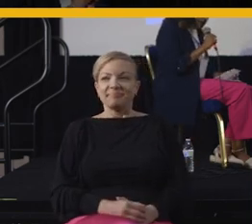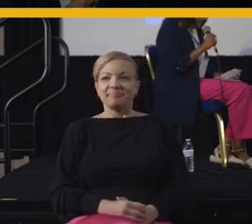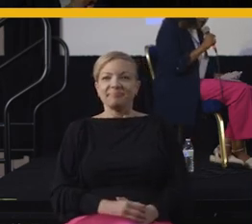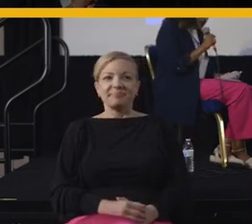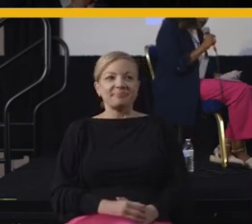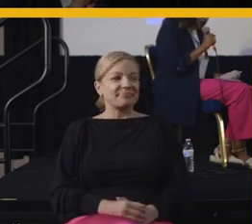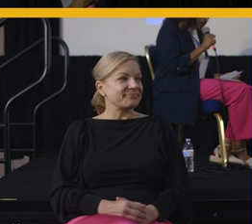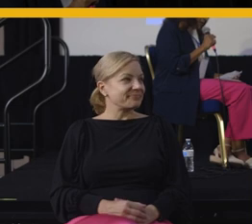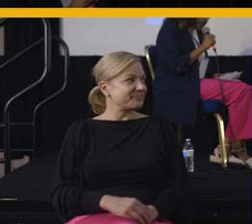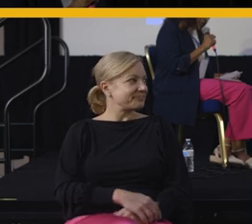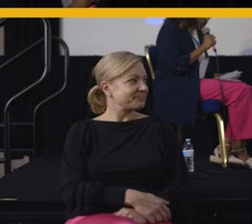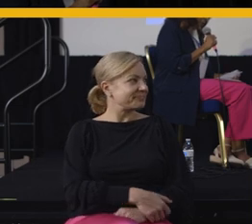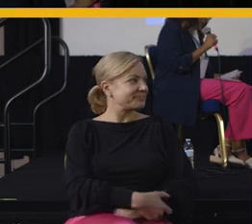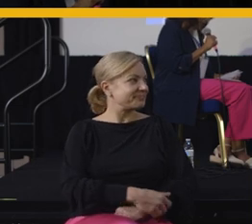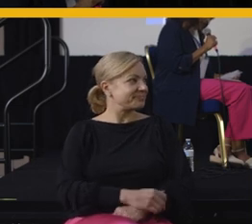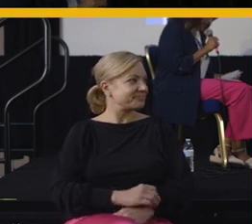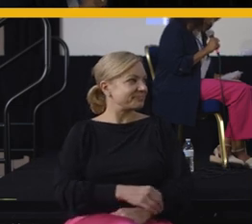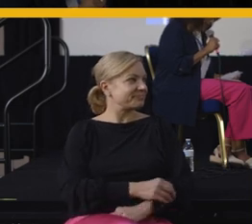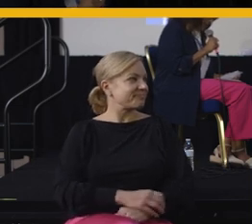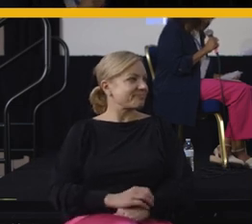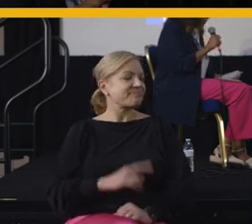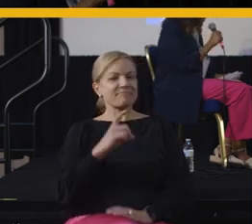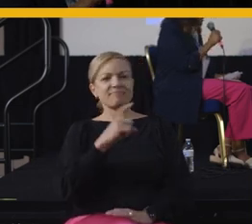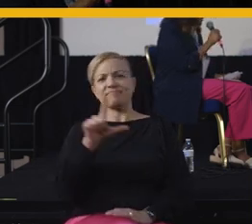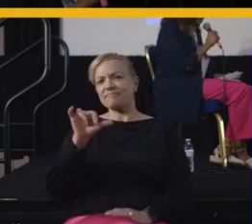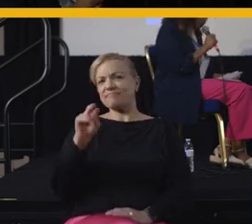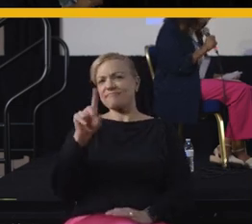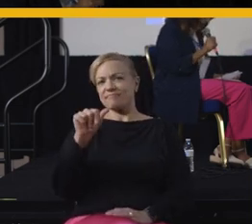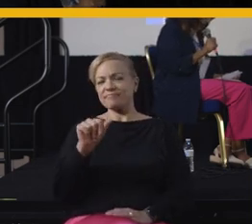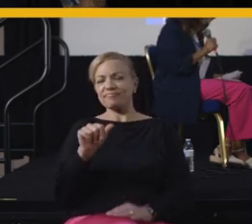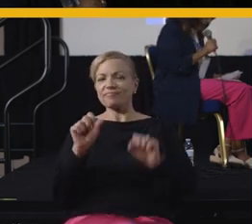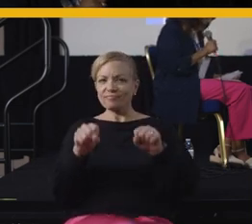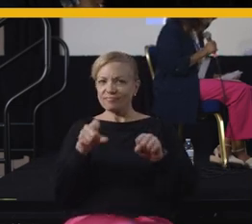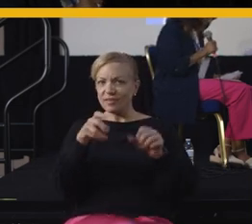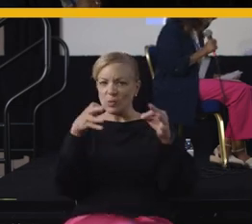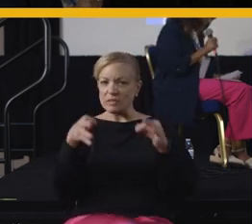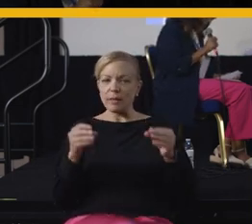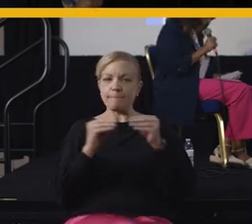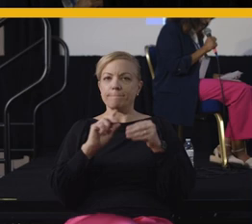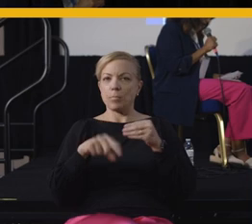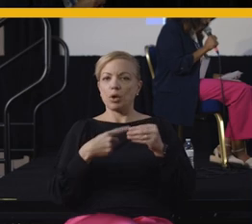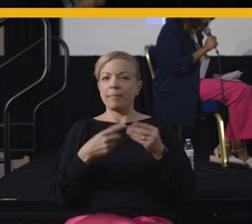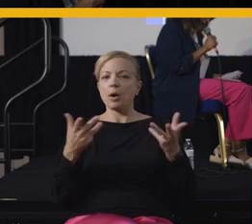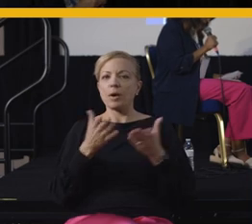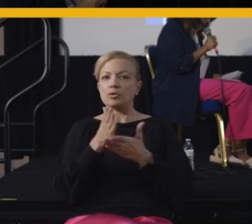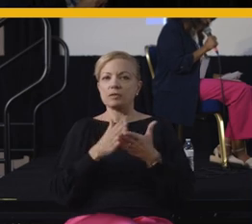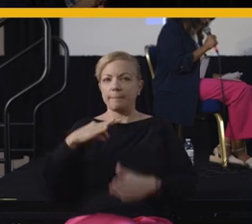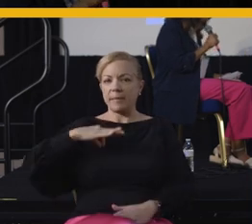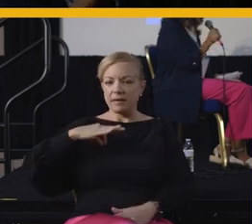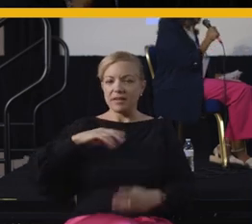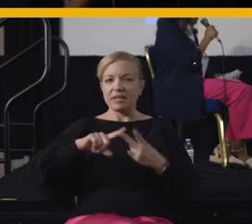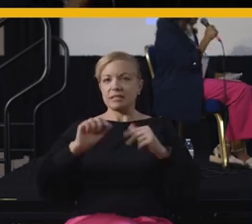And now, turning to Linda, can you tell us more about what are some of the benefits